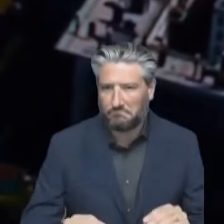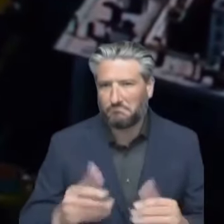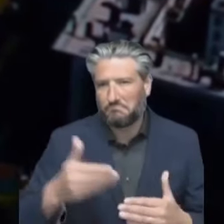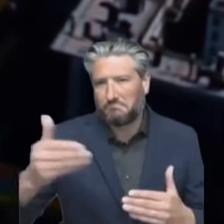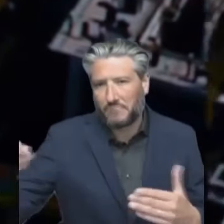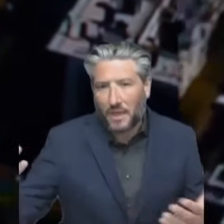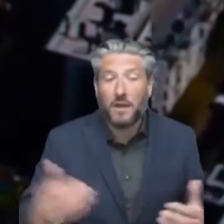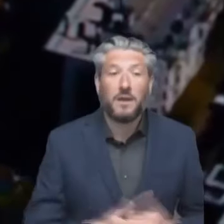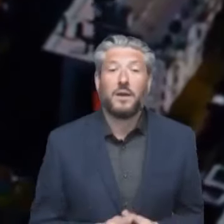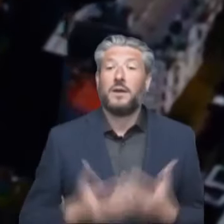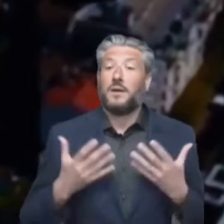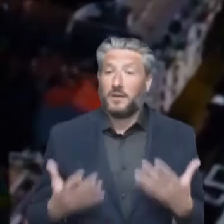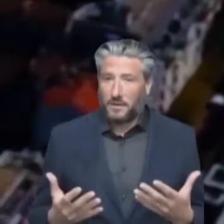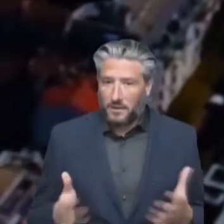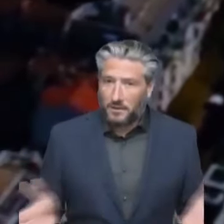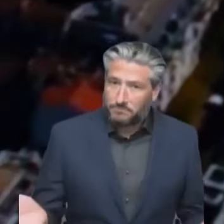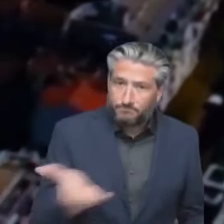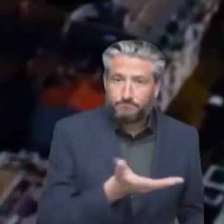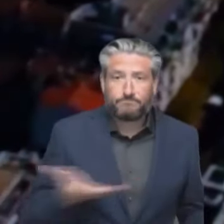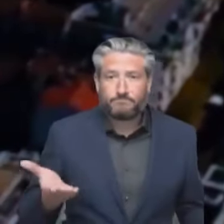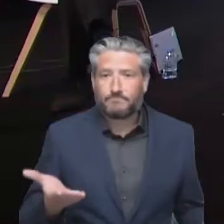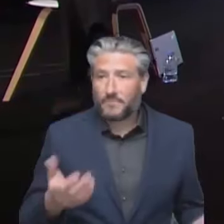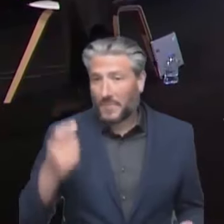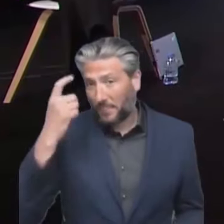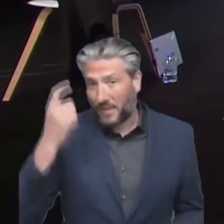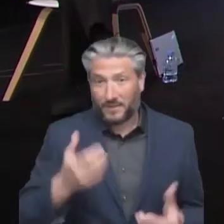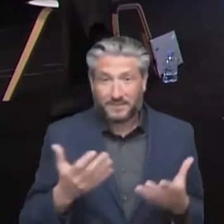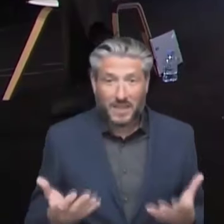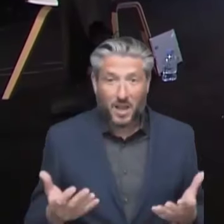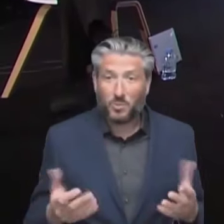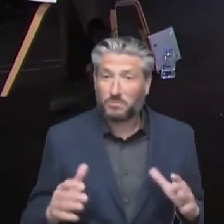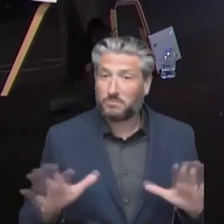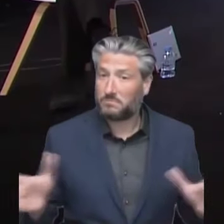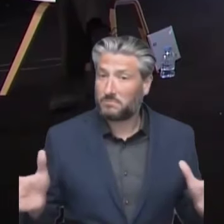I believe that the AGM has come to an end. I would like to